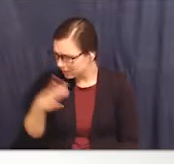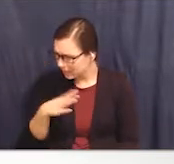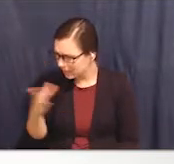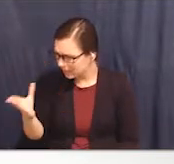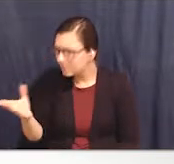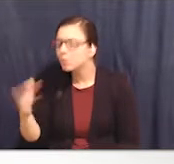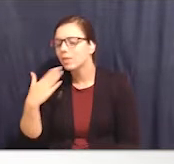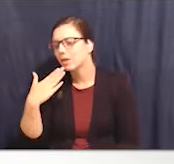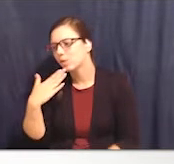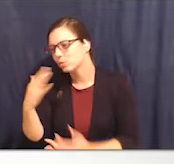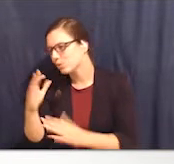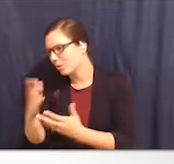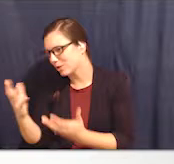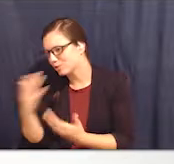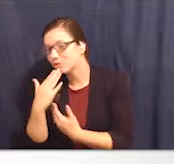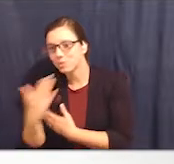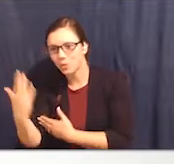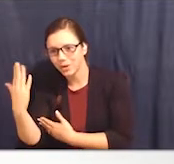Unique Abilities.